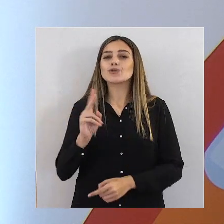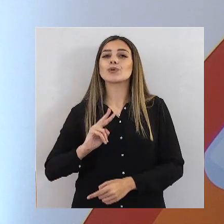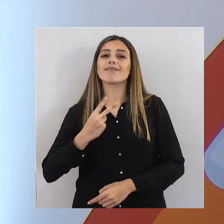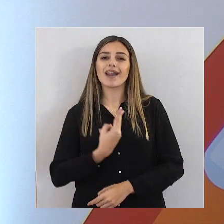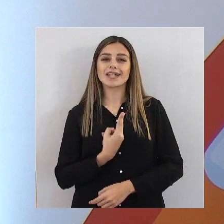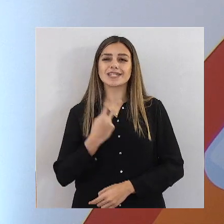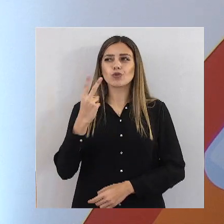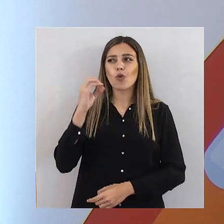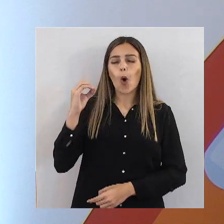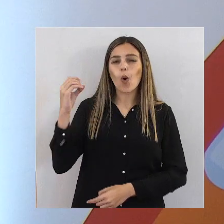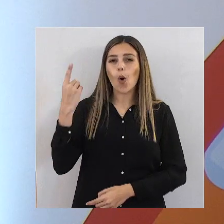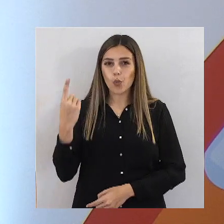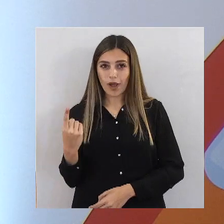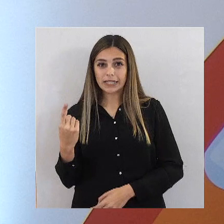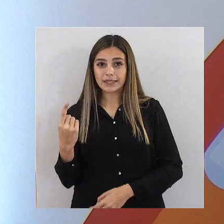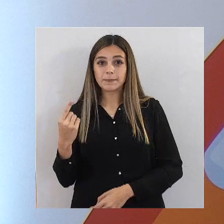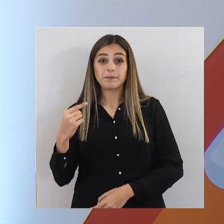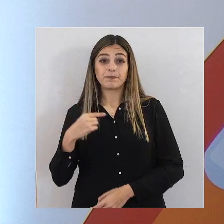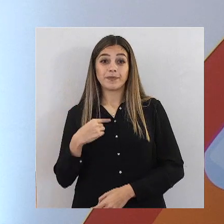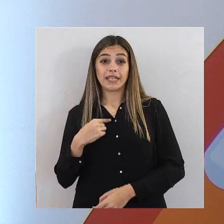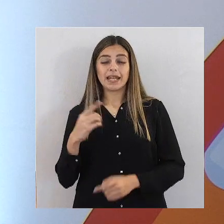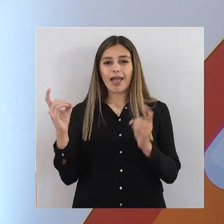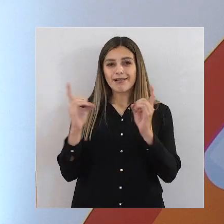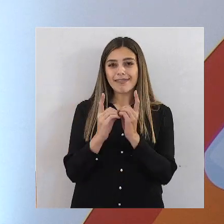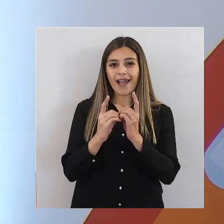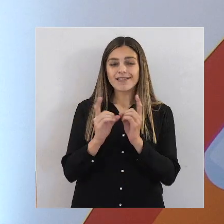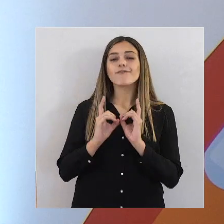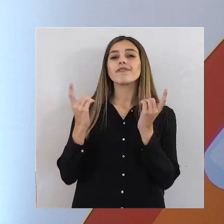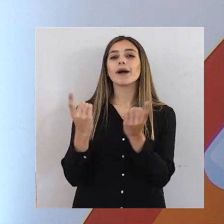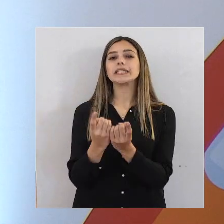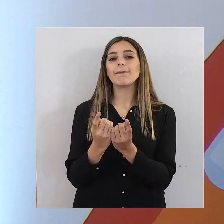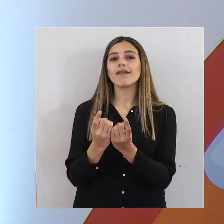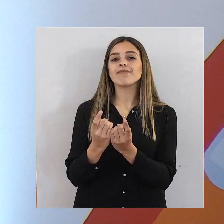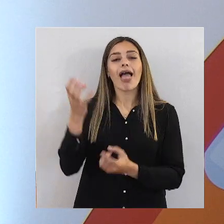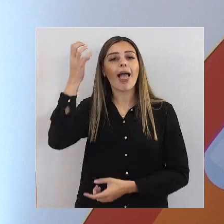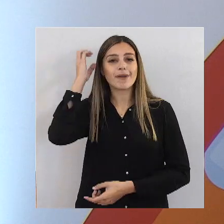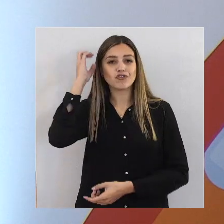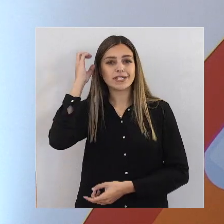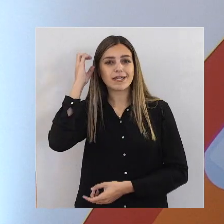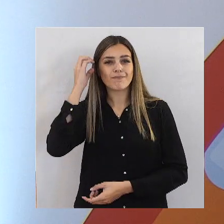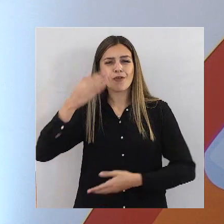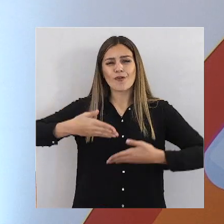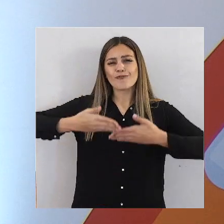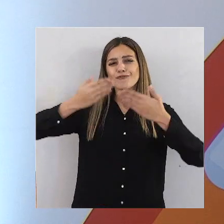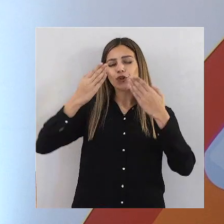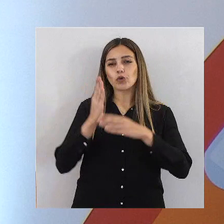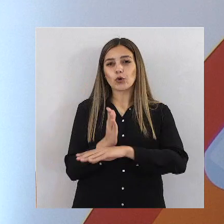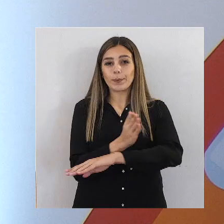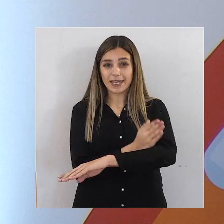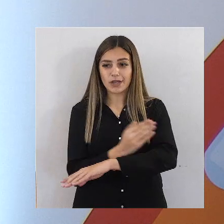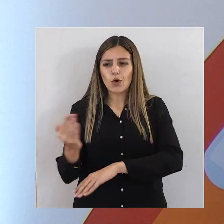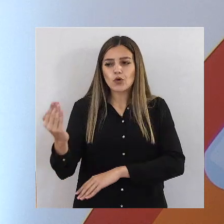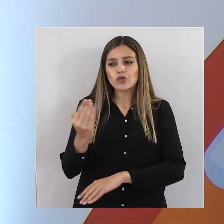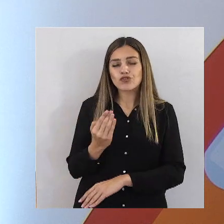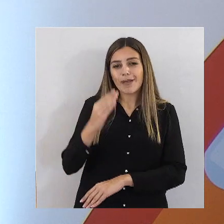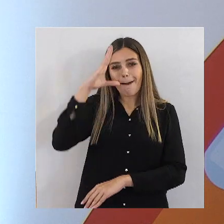still a junior nurse in the Accident and Emergency Department. It was the early hours of the morning when a 16-year-old female